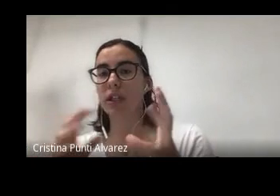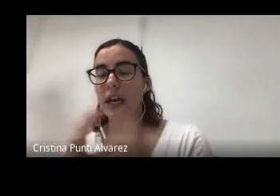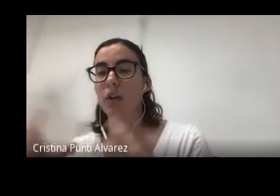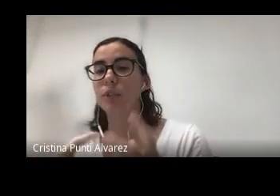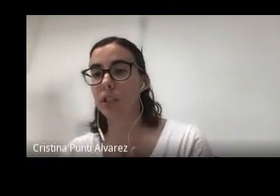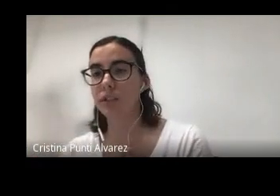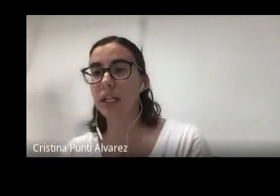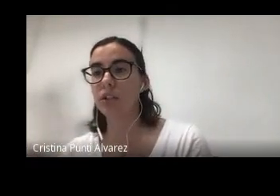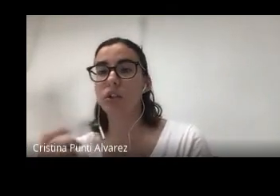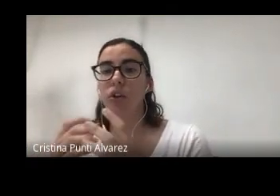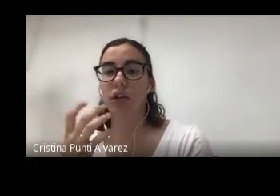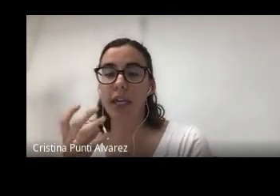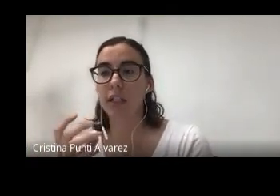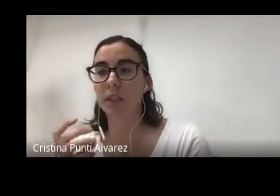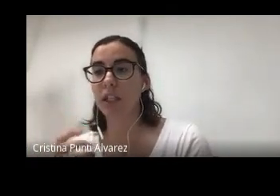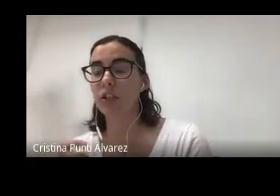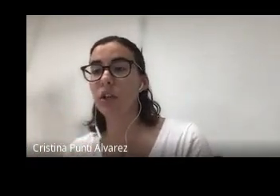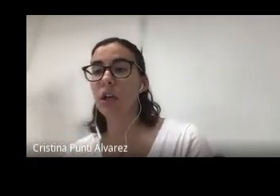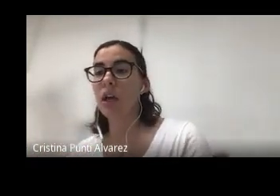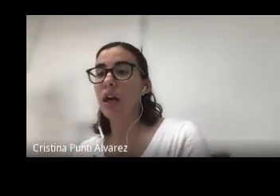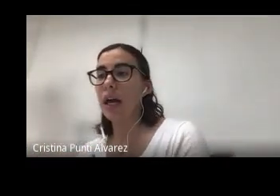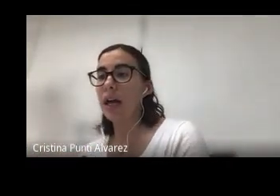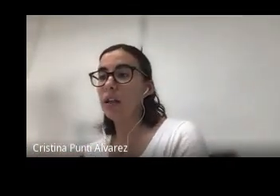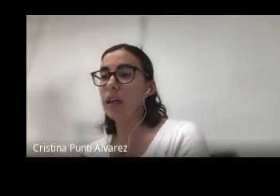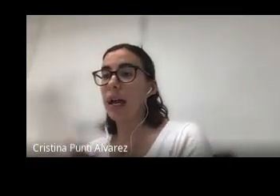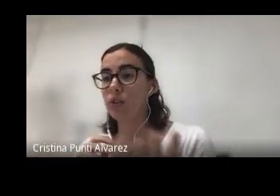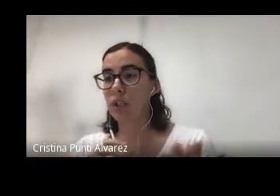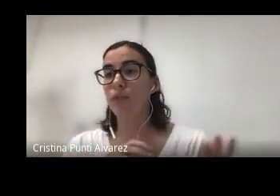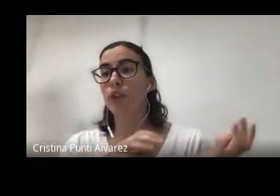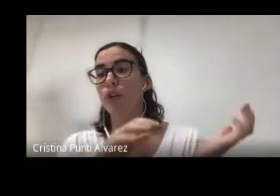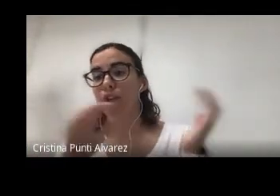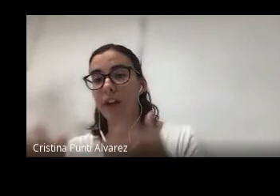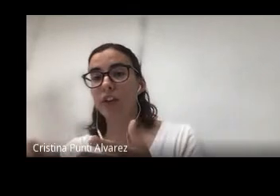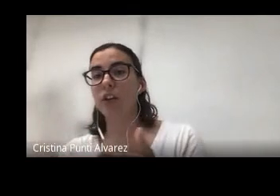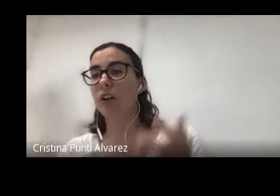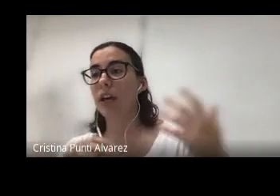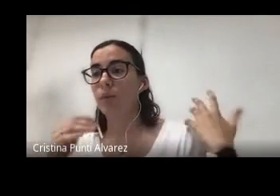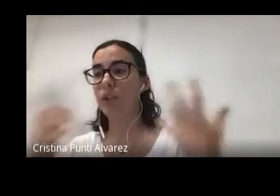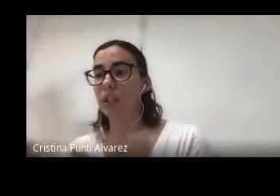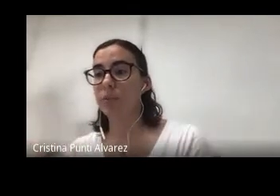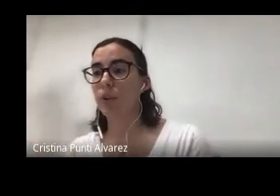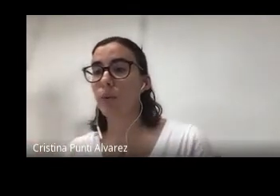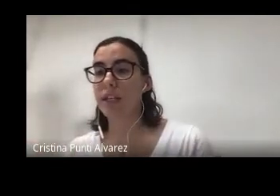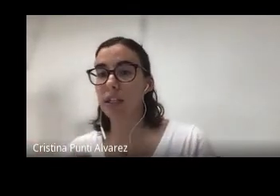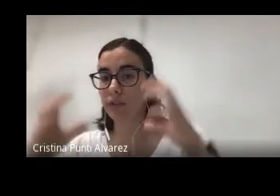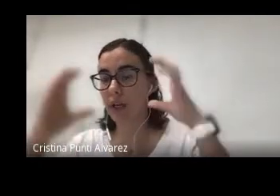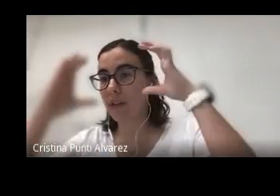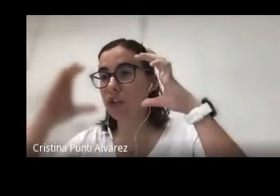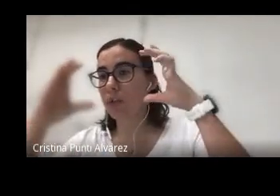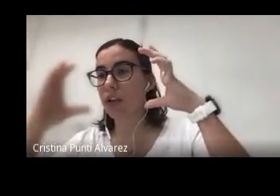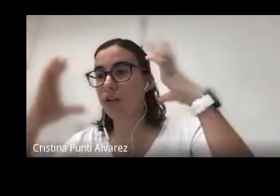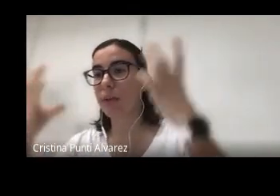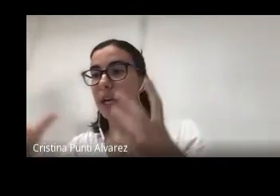as hand-object interaction or hand segmentation. And actually, if we go further on and we explore the ones that